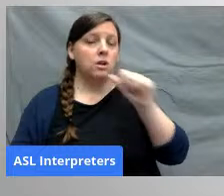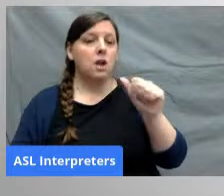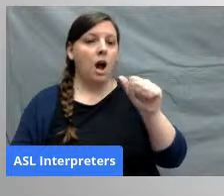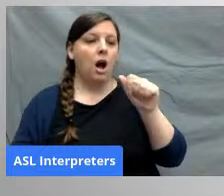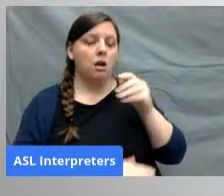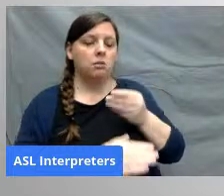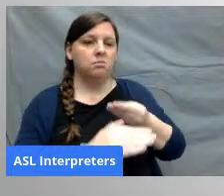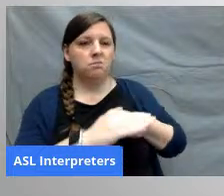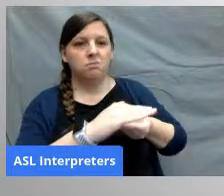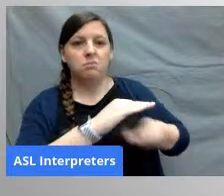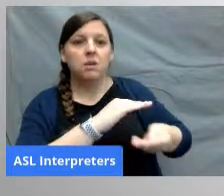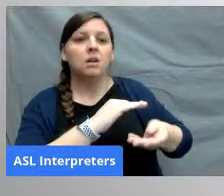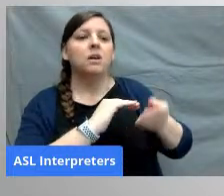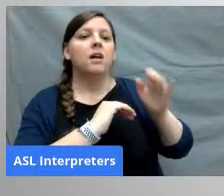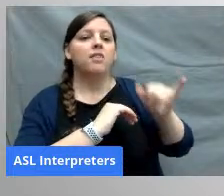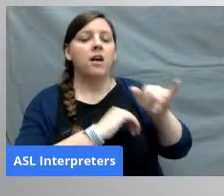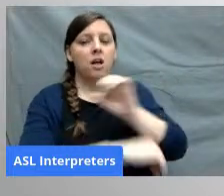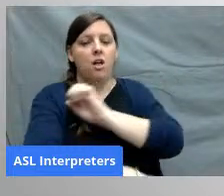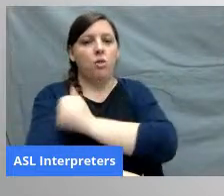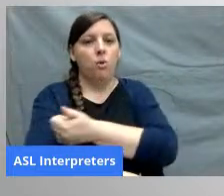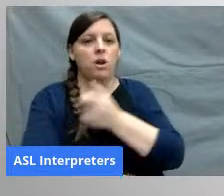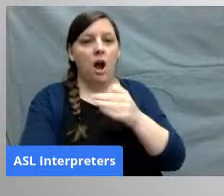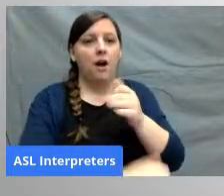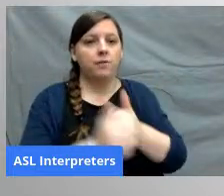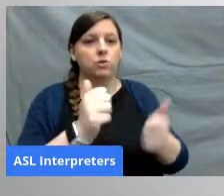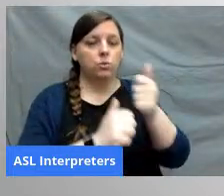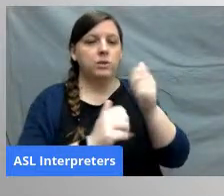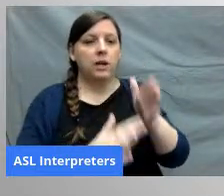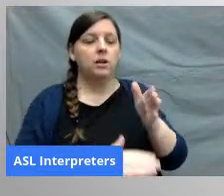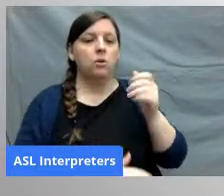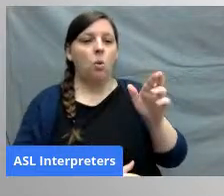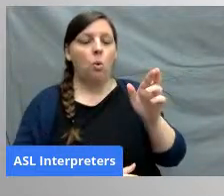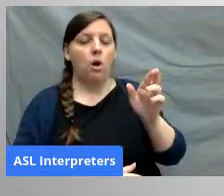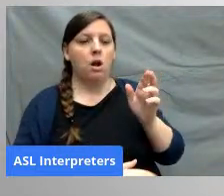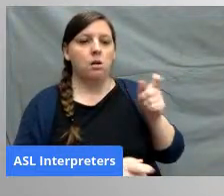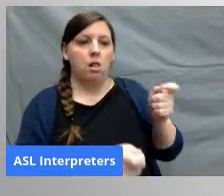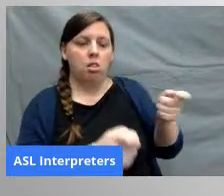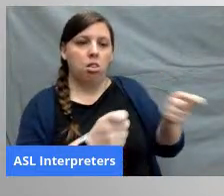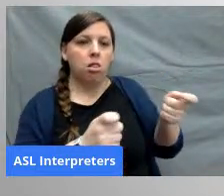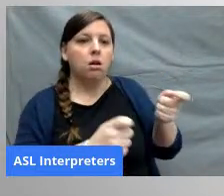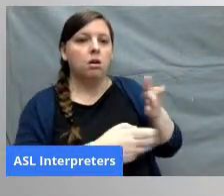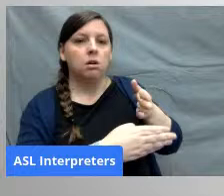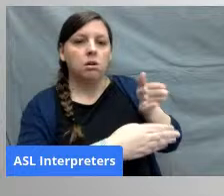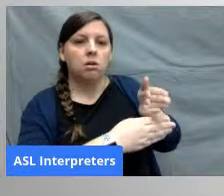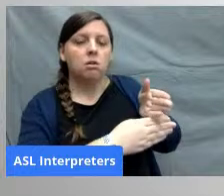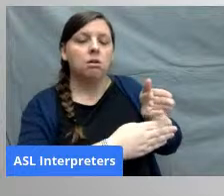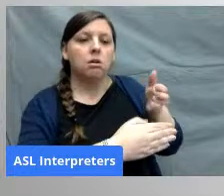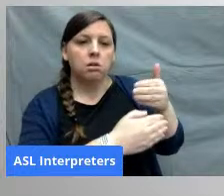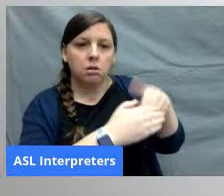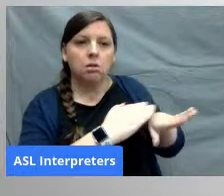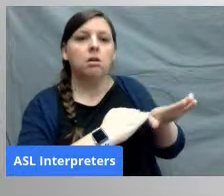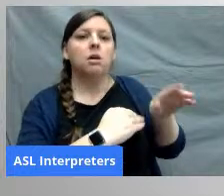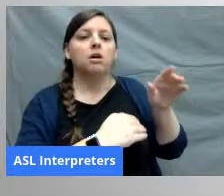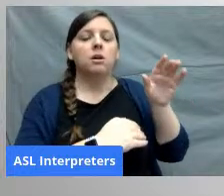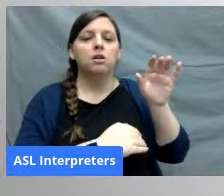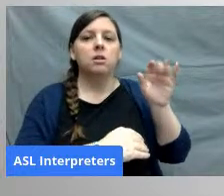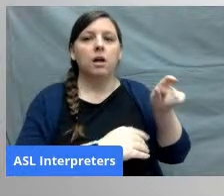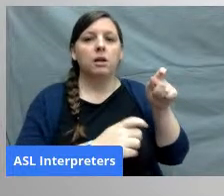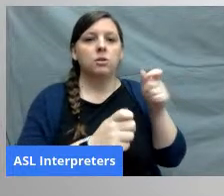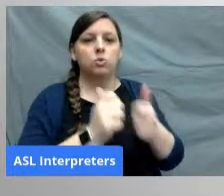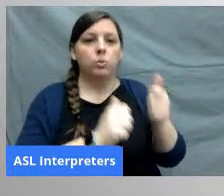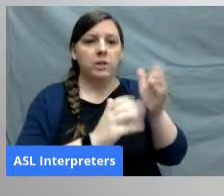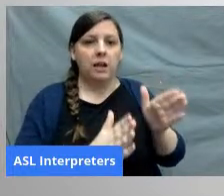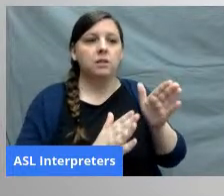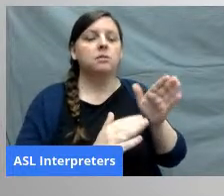including such functions as hiring, transferring, or dismissing employees. So, obviously there's a little bit of a conflict there. I think what Dr. Gant